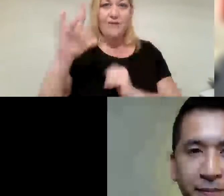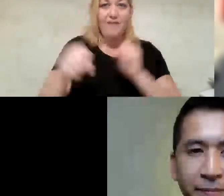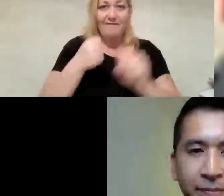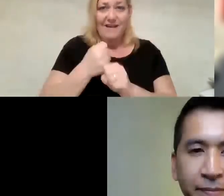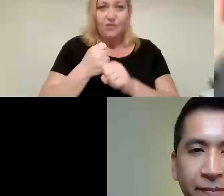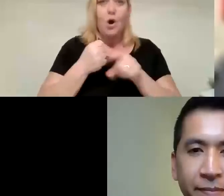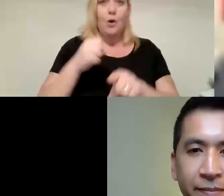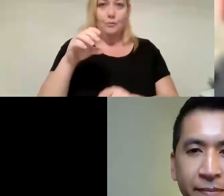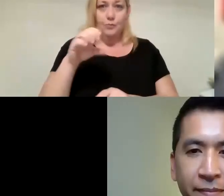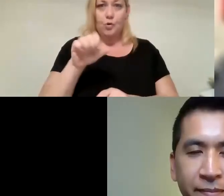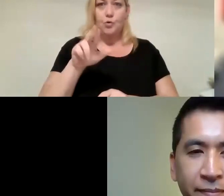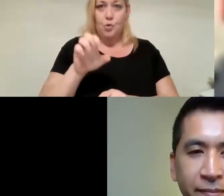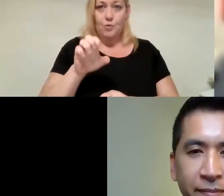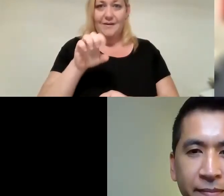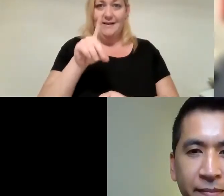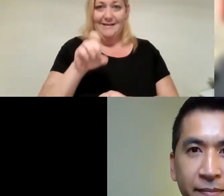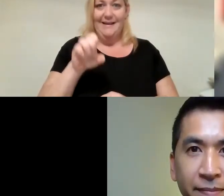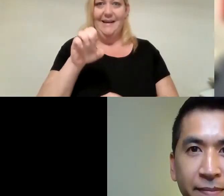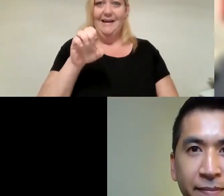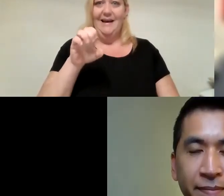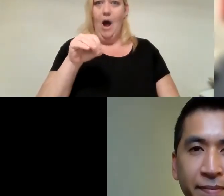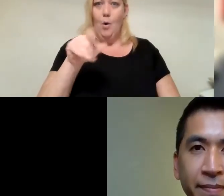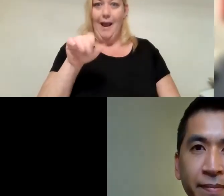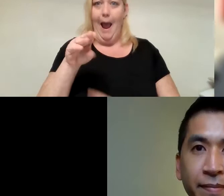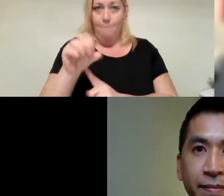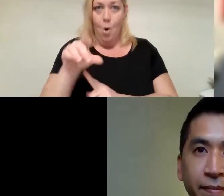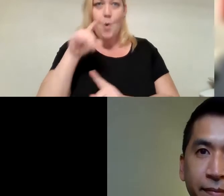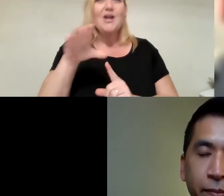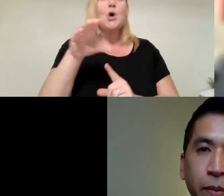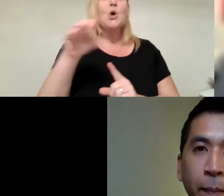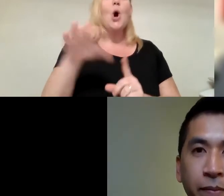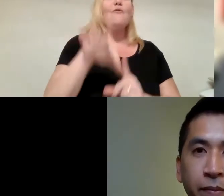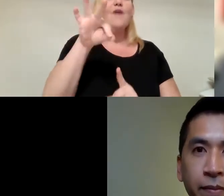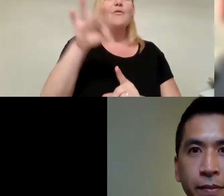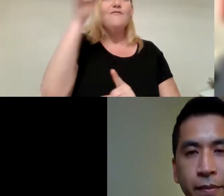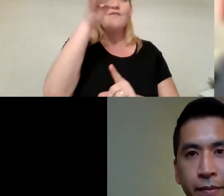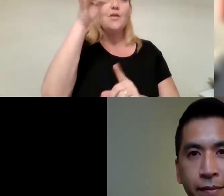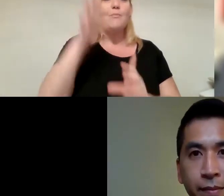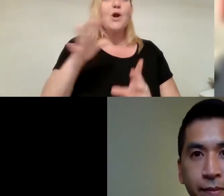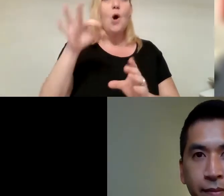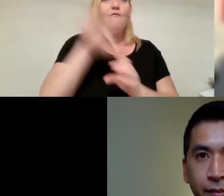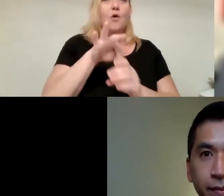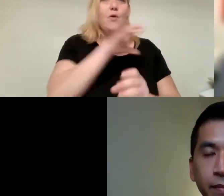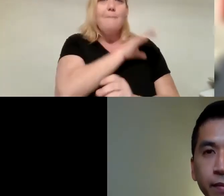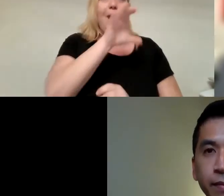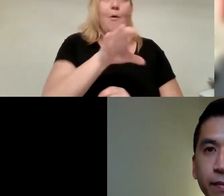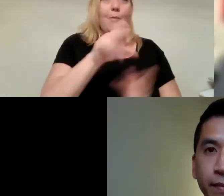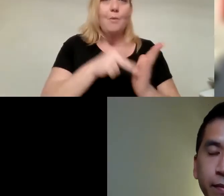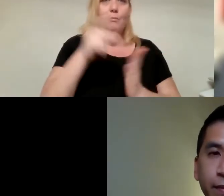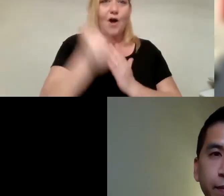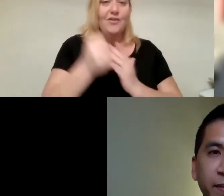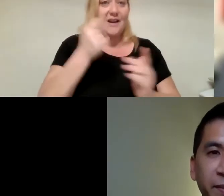and advising local, state, and federal campaigns. He's also the co-founder of the Filipino Voter Empowerment Project.